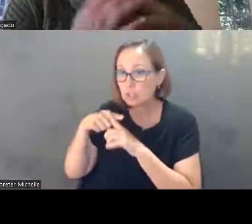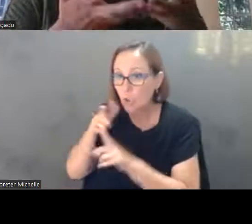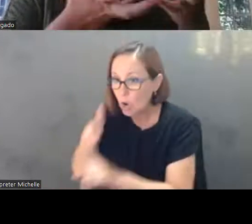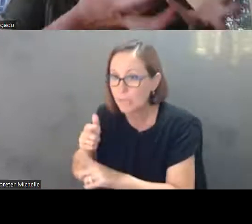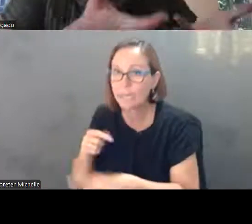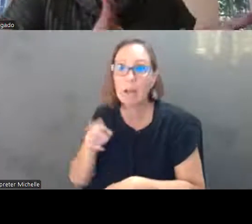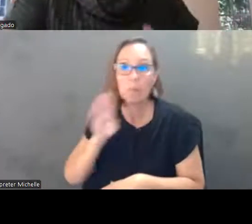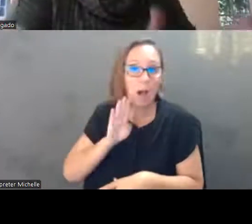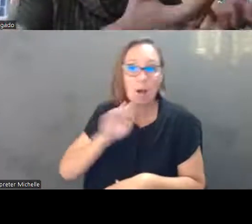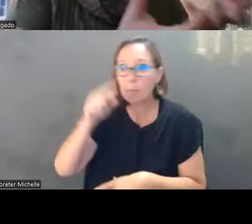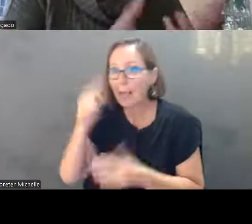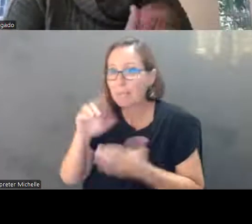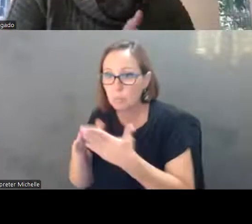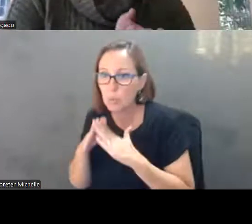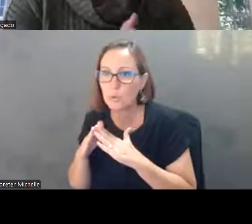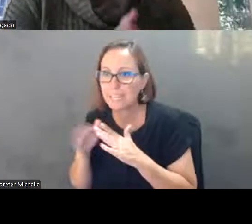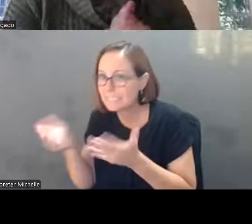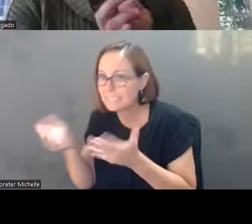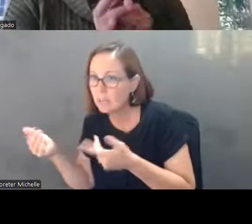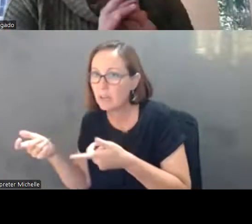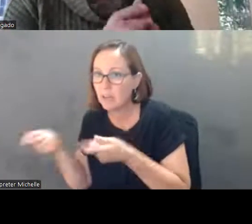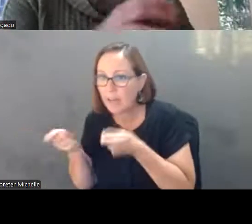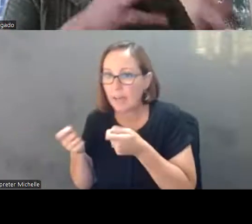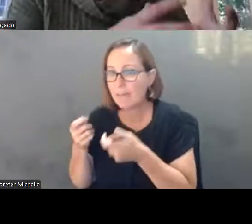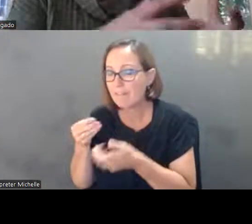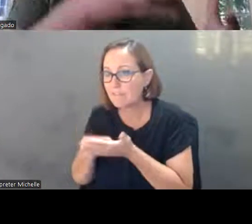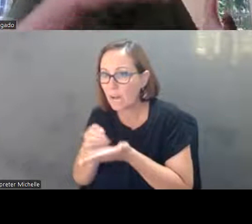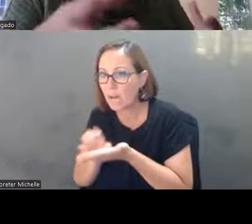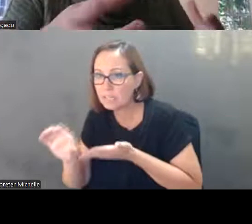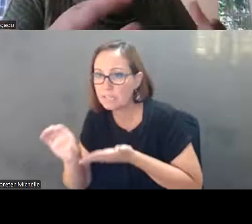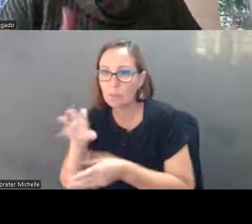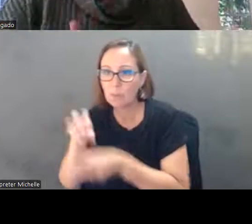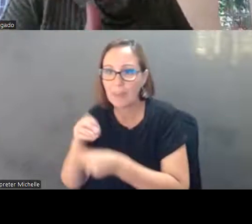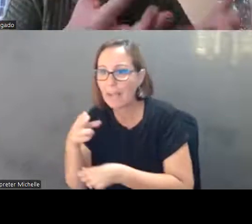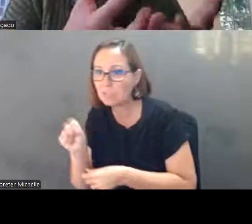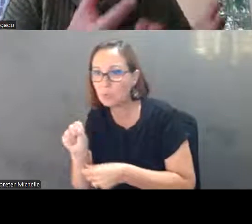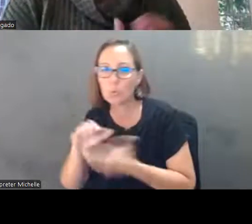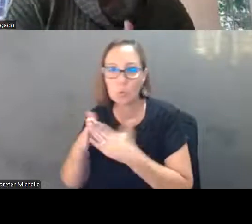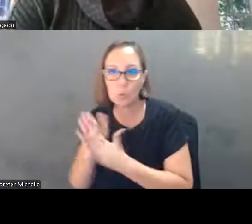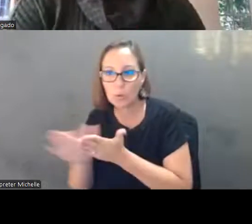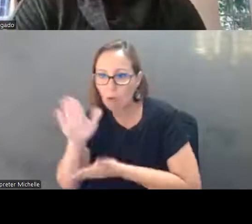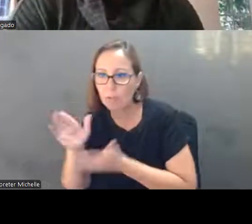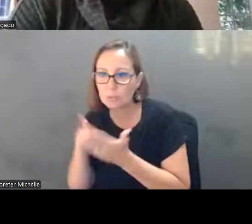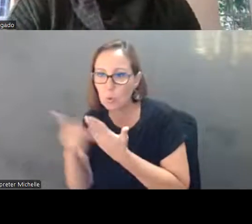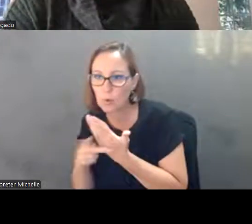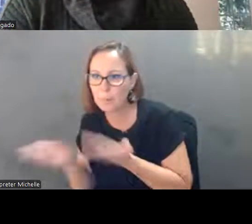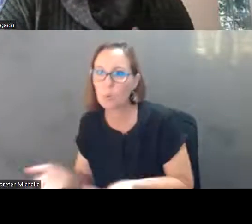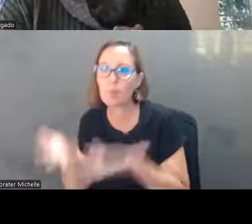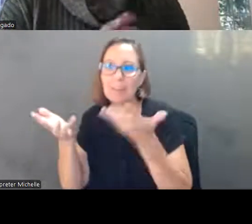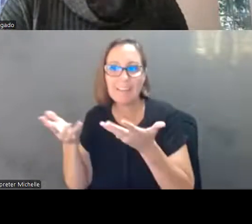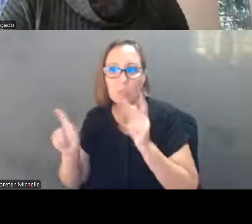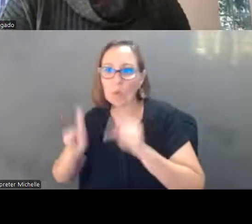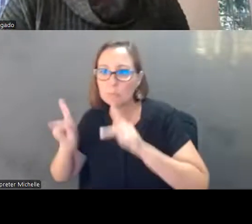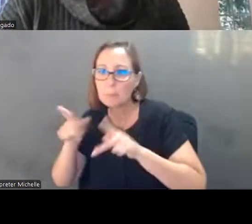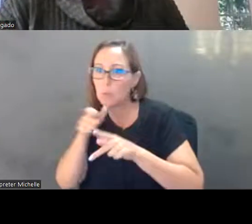Black communities and really trying to infuse funding into their high school, community college programs to lift up those who are interested